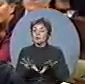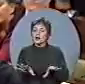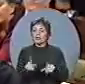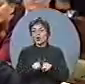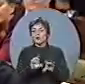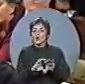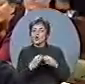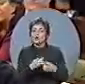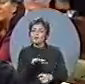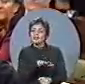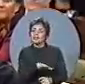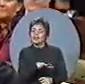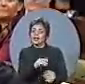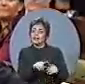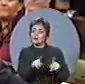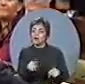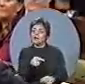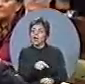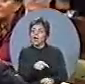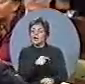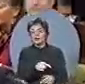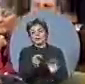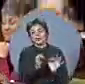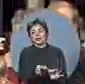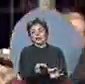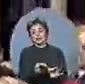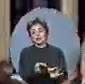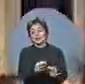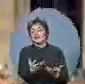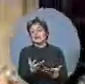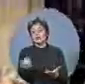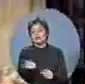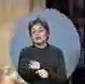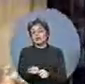appealed again to an umpire, that process is now underway, Mr. Speaker.